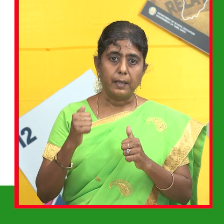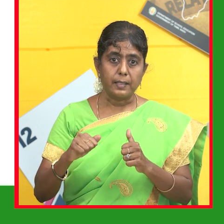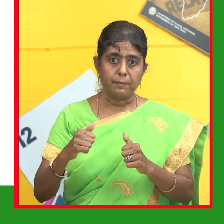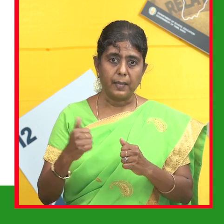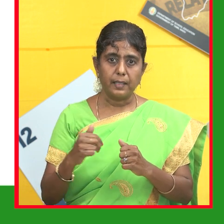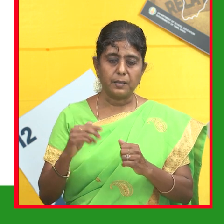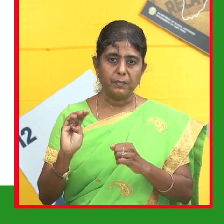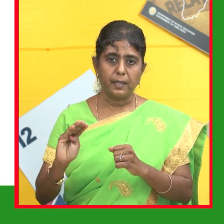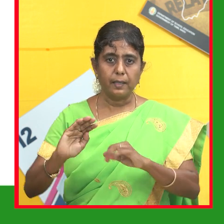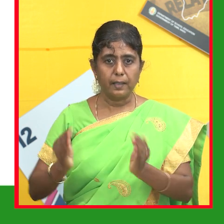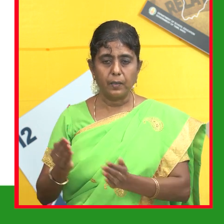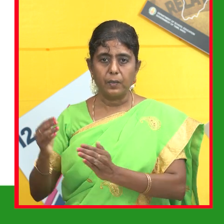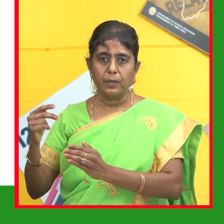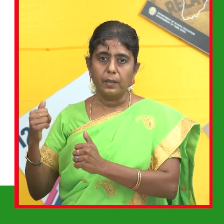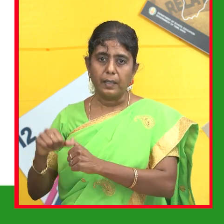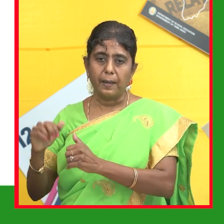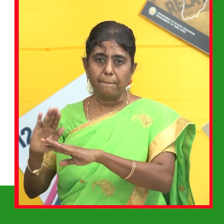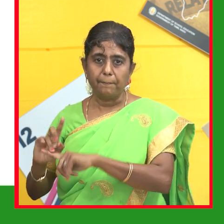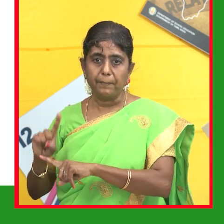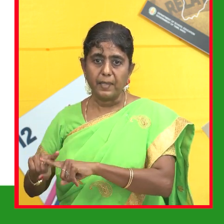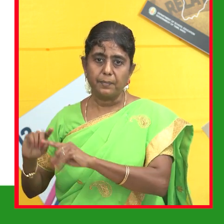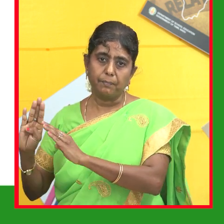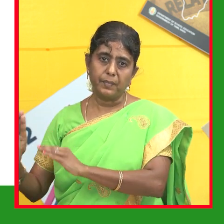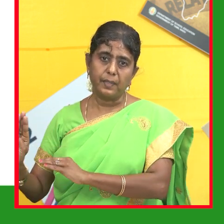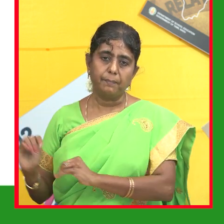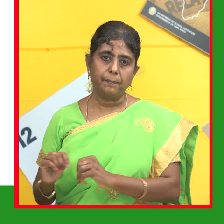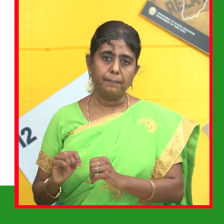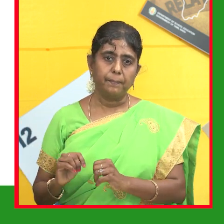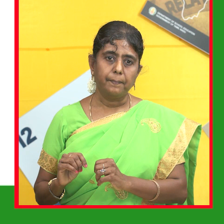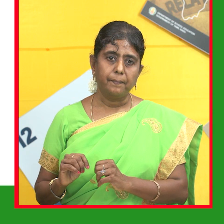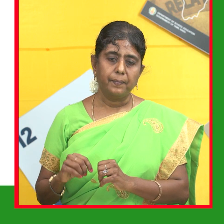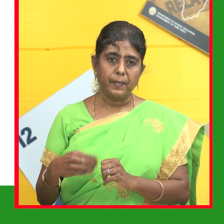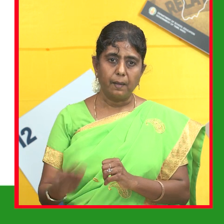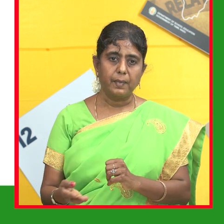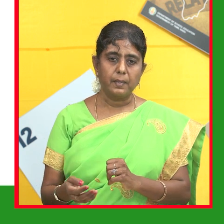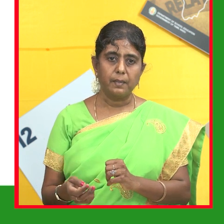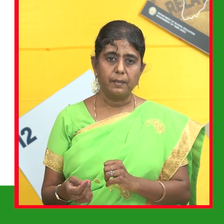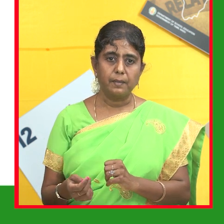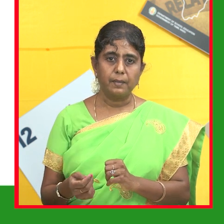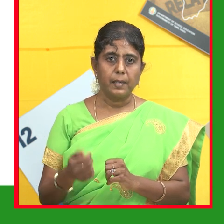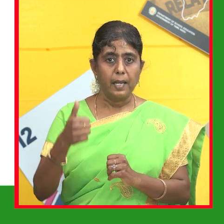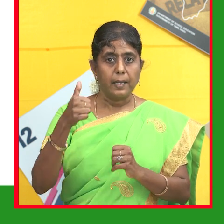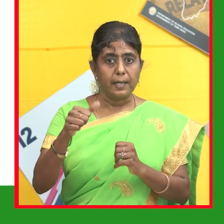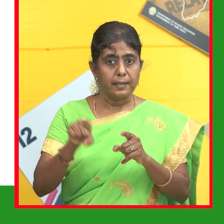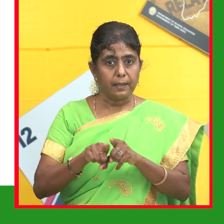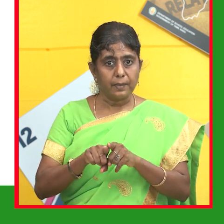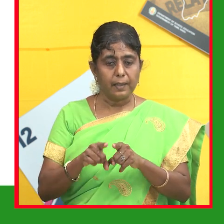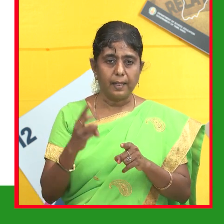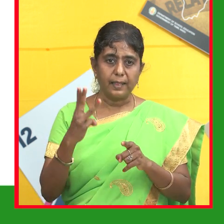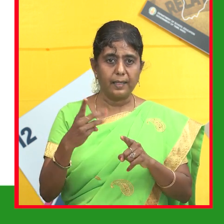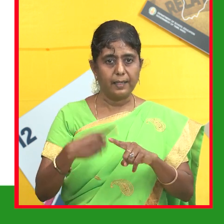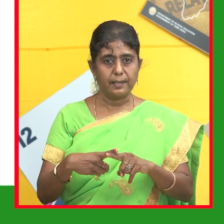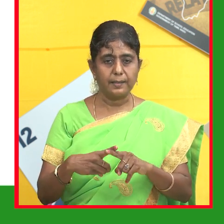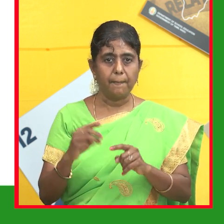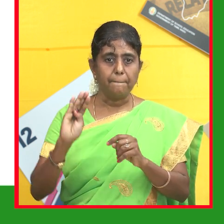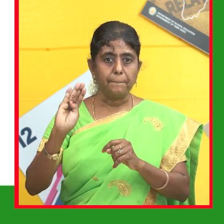formula? A minus b into a plus b. So that we should be applied here. A is here 3x, b is here